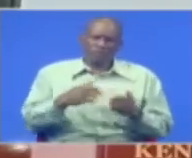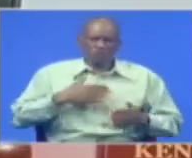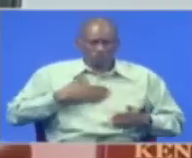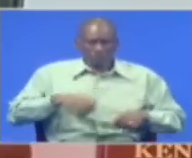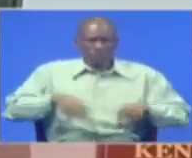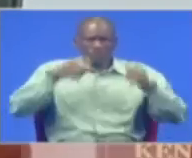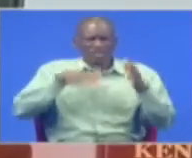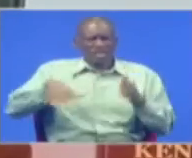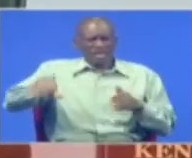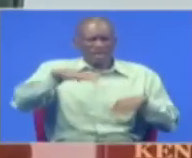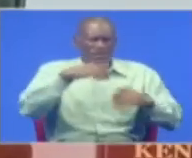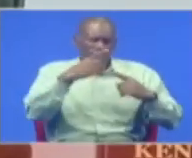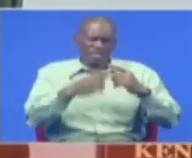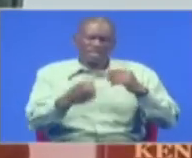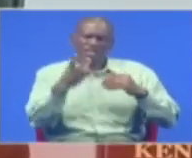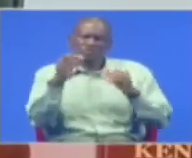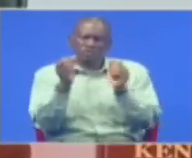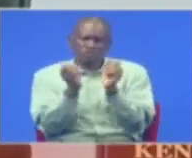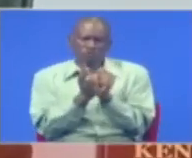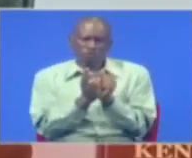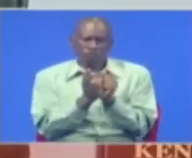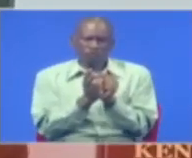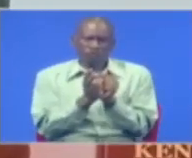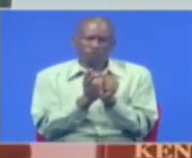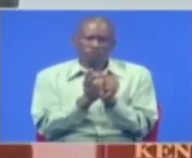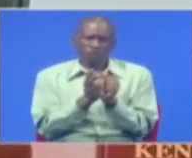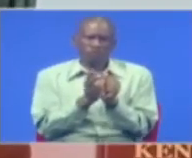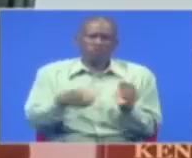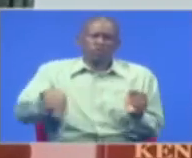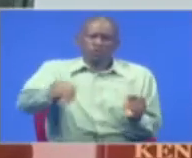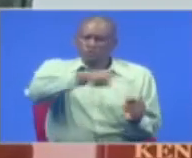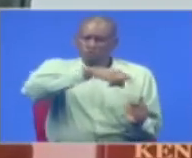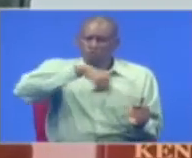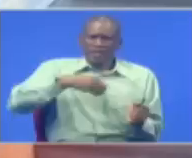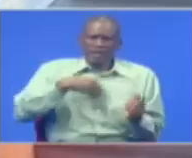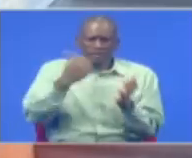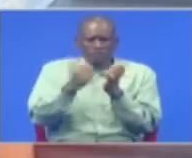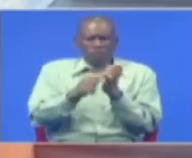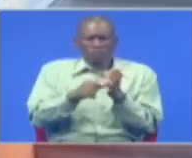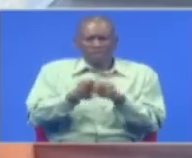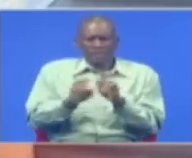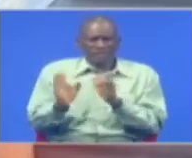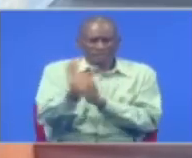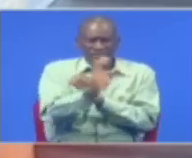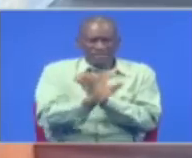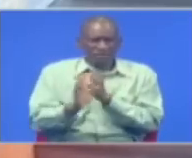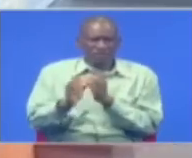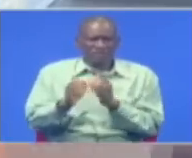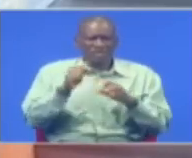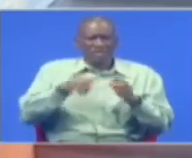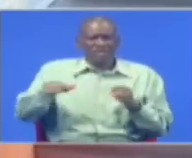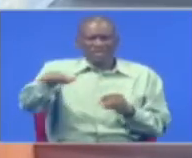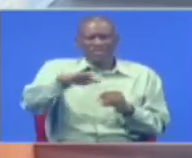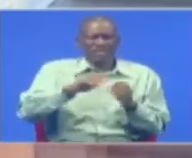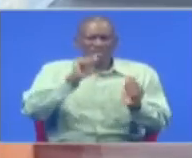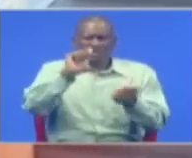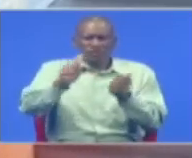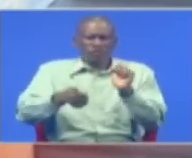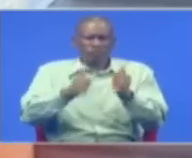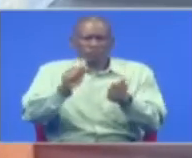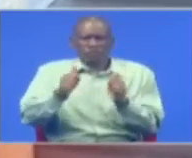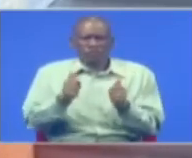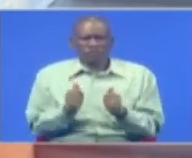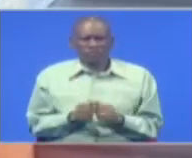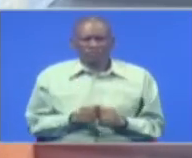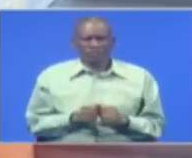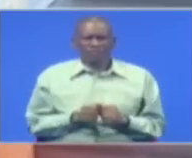around 2012, we had a problem as a country in the area of sports.